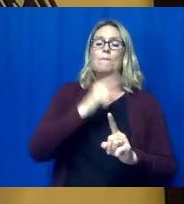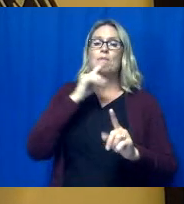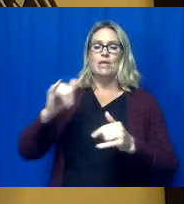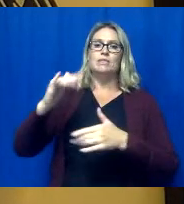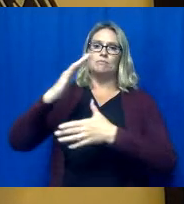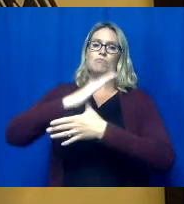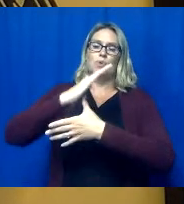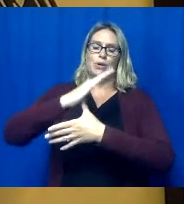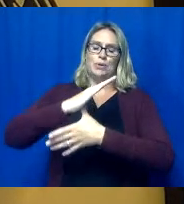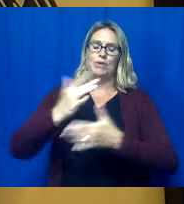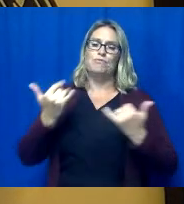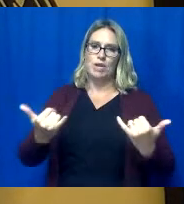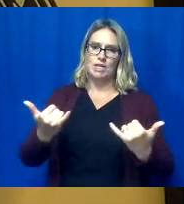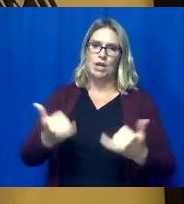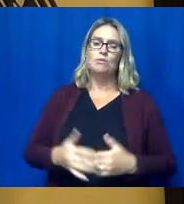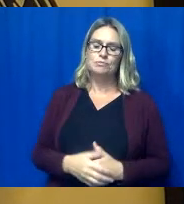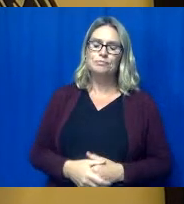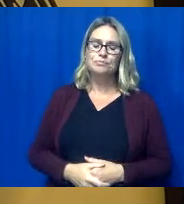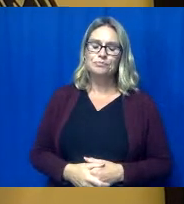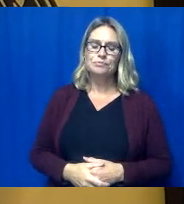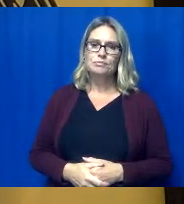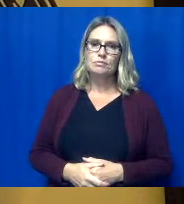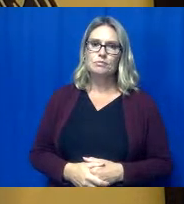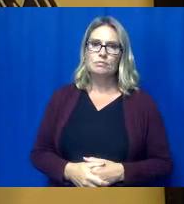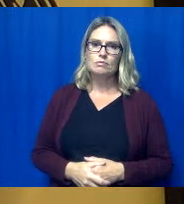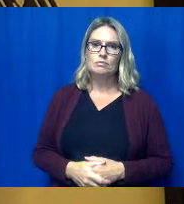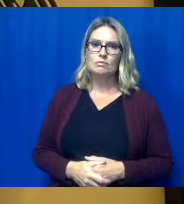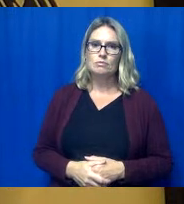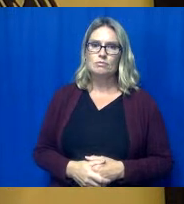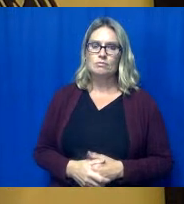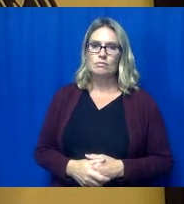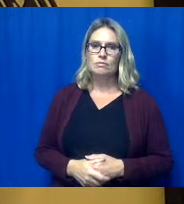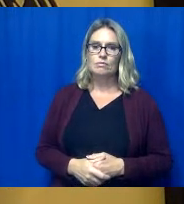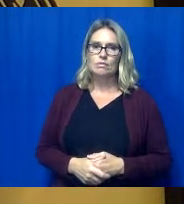now. And it is a multifaceted